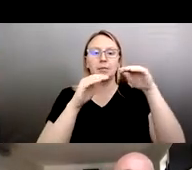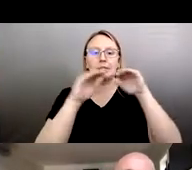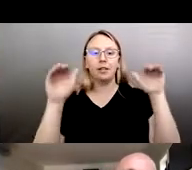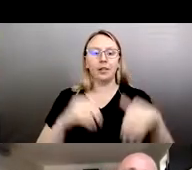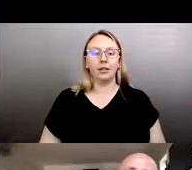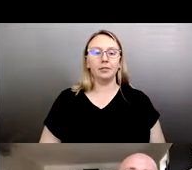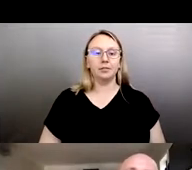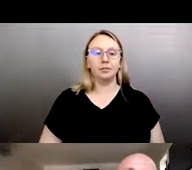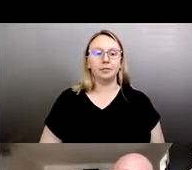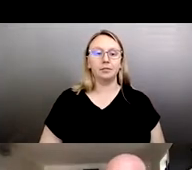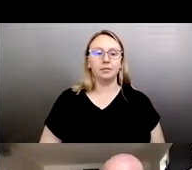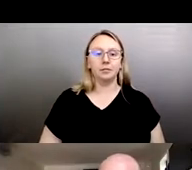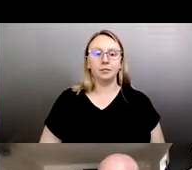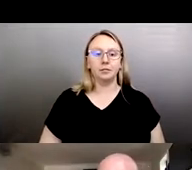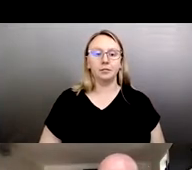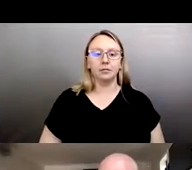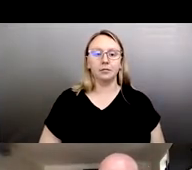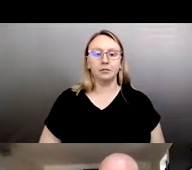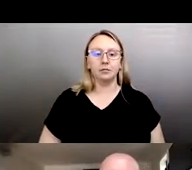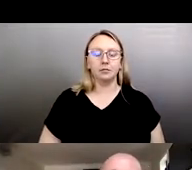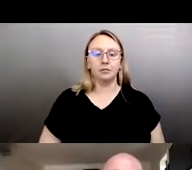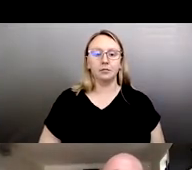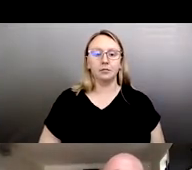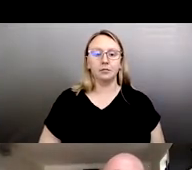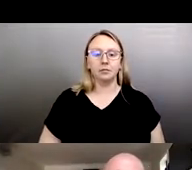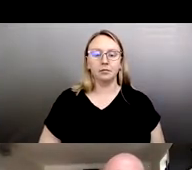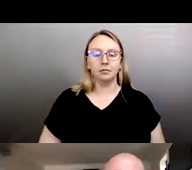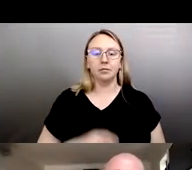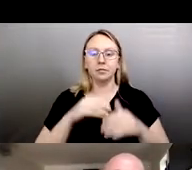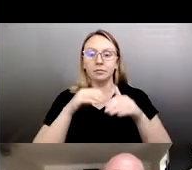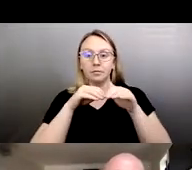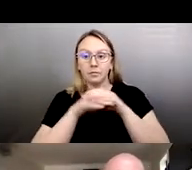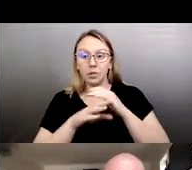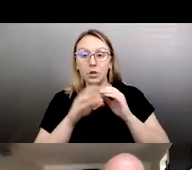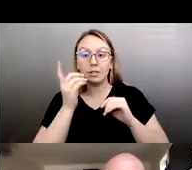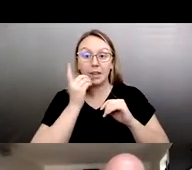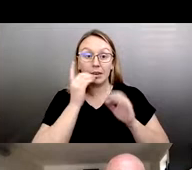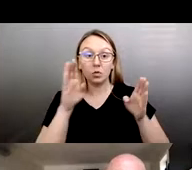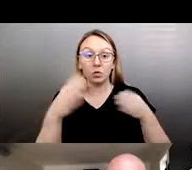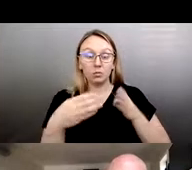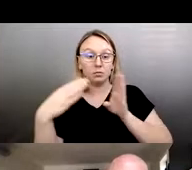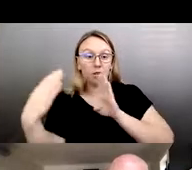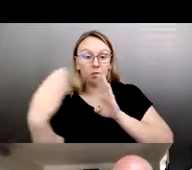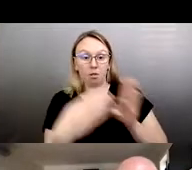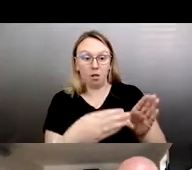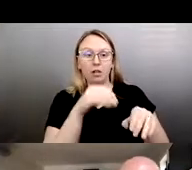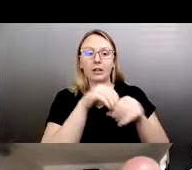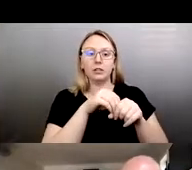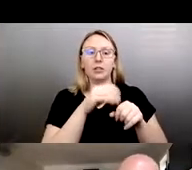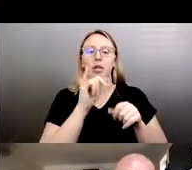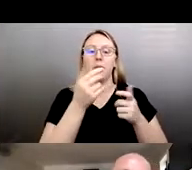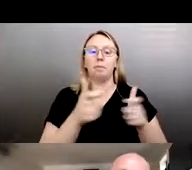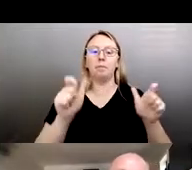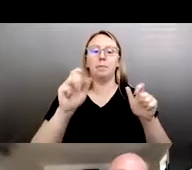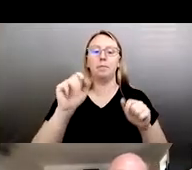And we'll now go through the dining room, down the hall, into the master bedroom, which